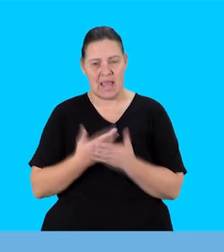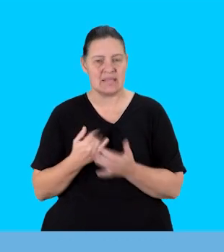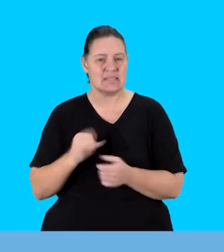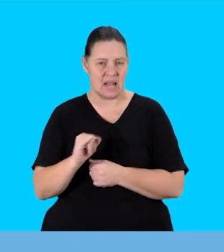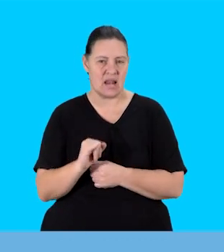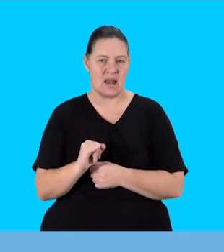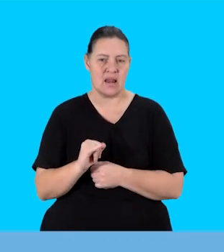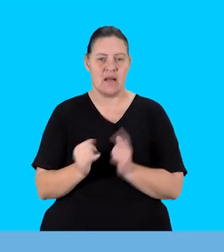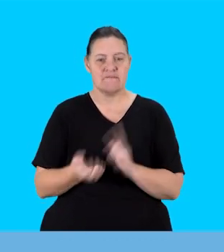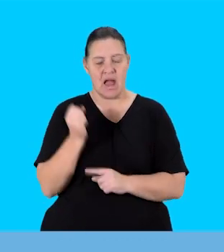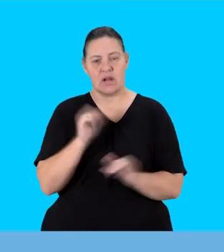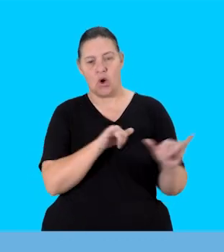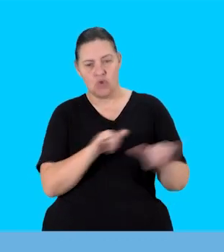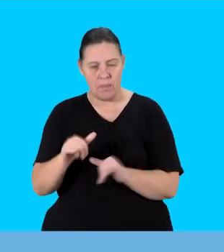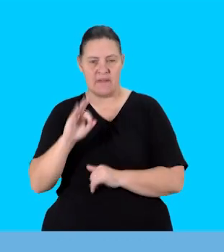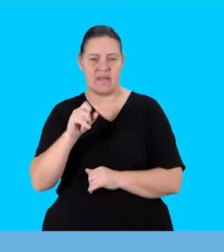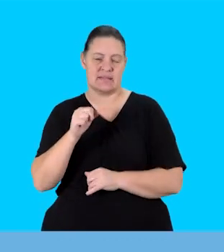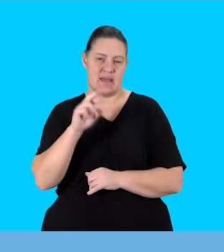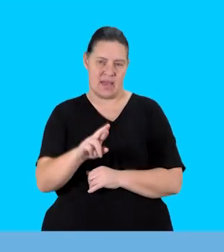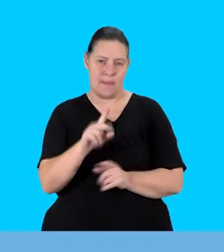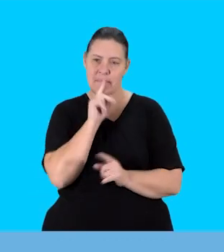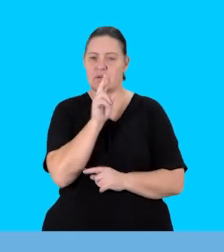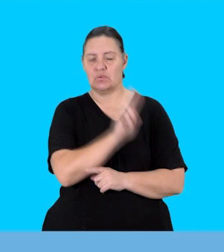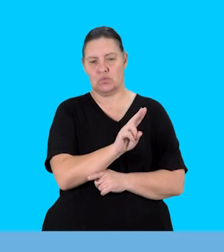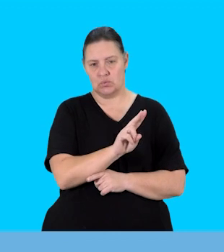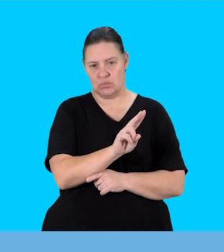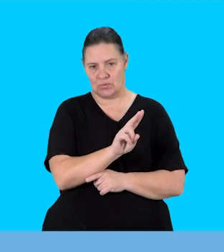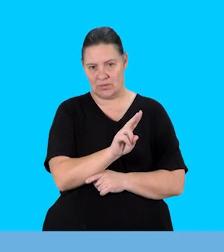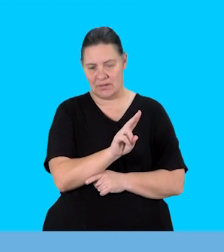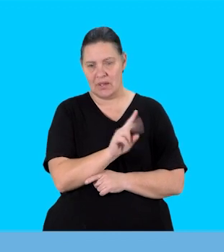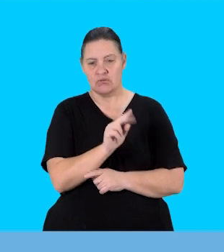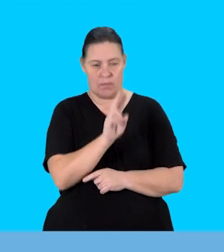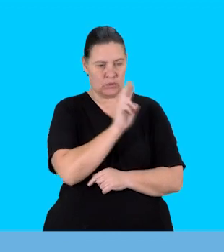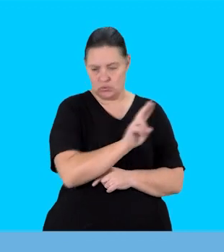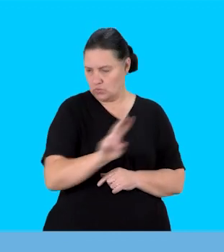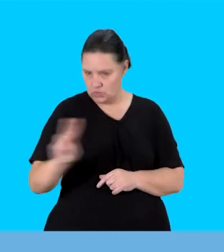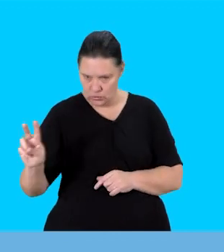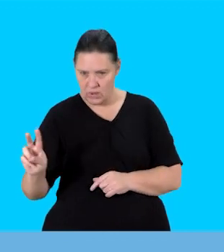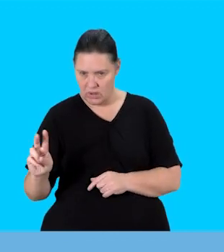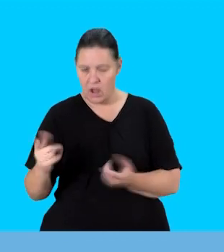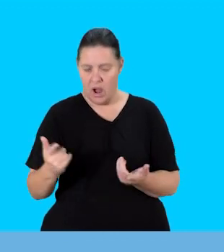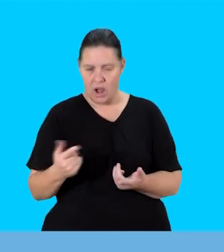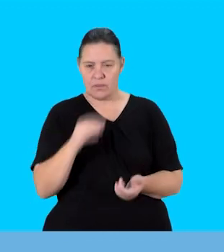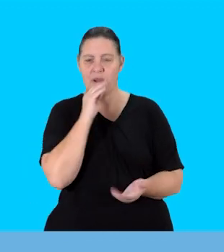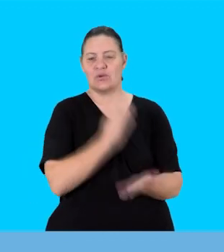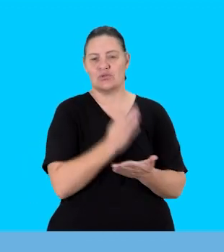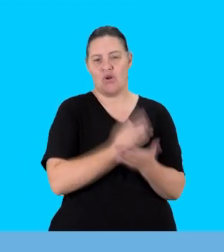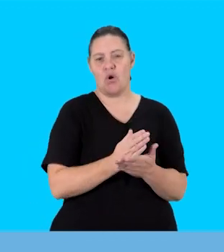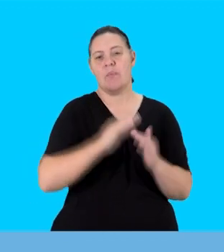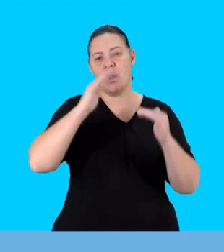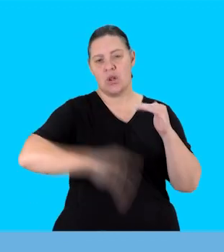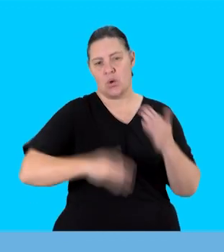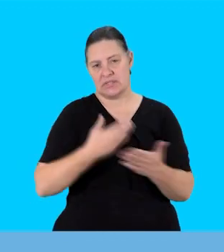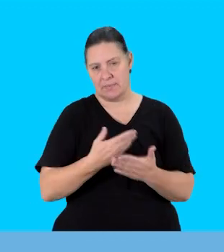we can still find a common factor amongst those 3 numbers, which is a 2. So by using a 2 throughout, we are ensuring